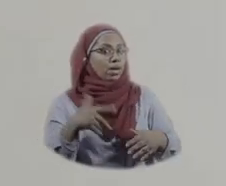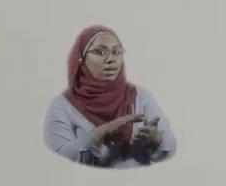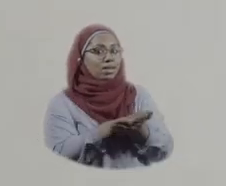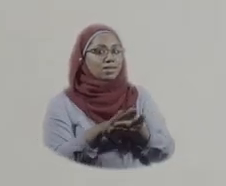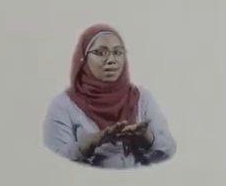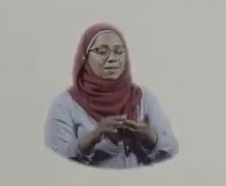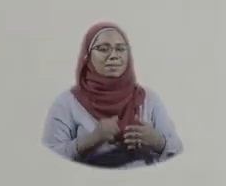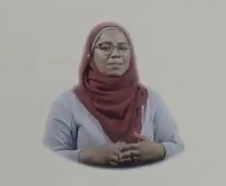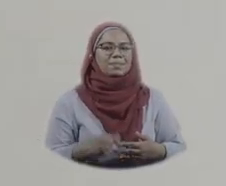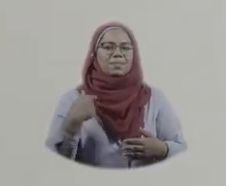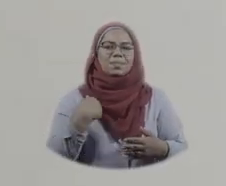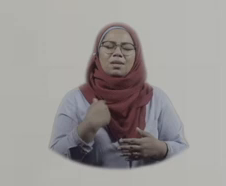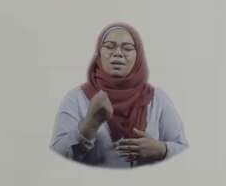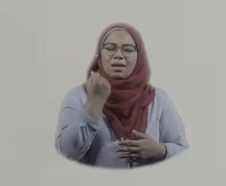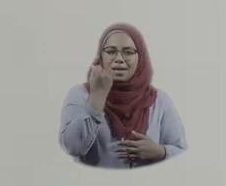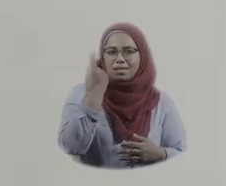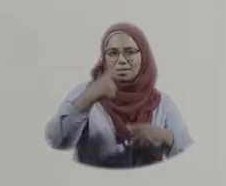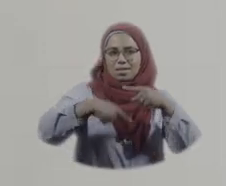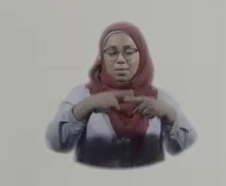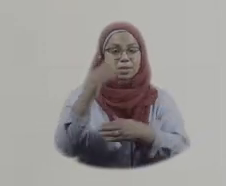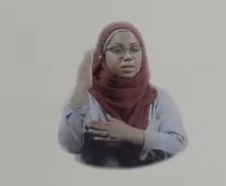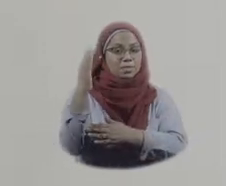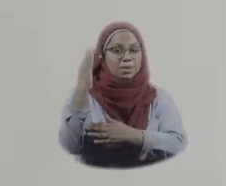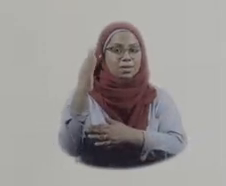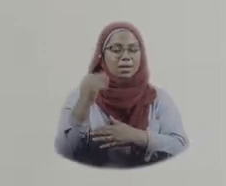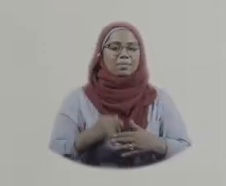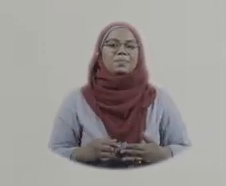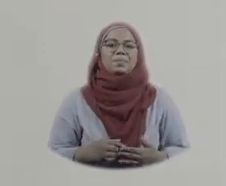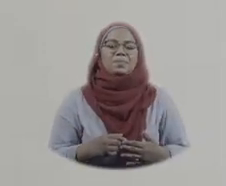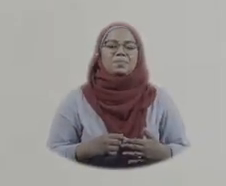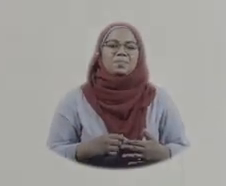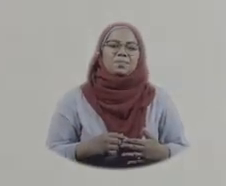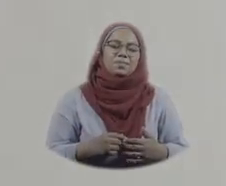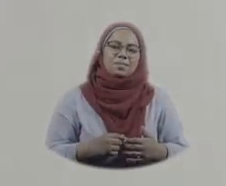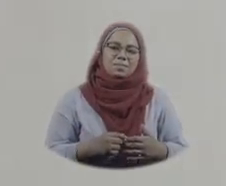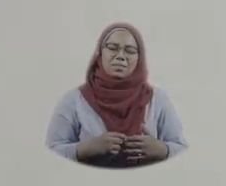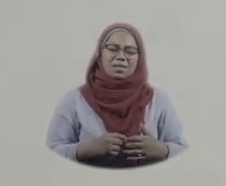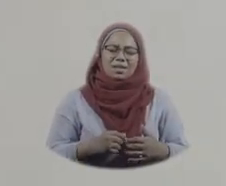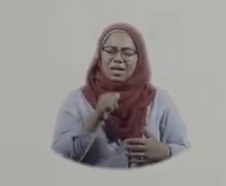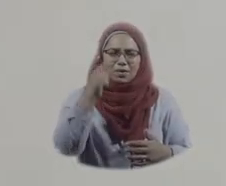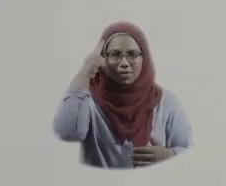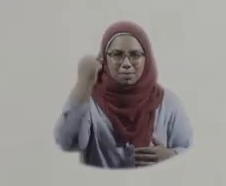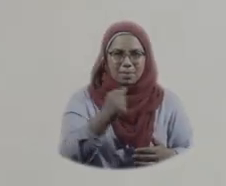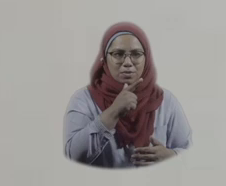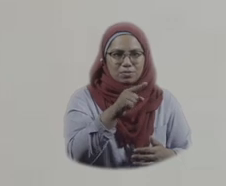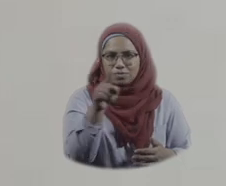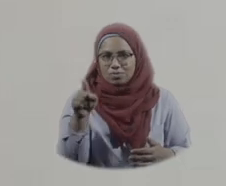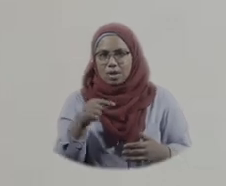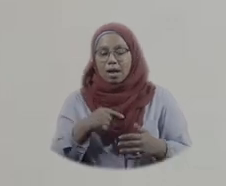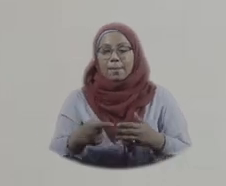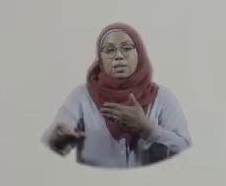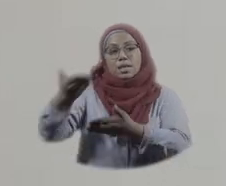Very nice. Yeah. What I found really interesting was in that episode. I don't remember the person's name, but